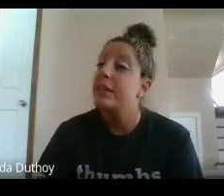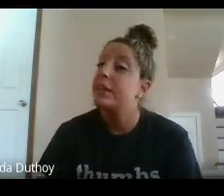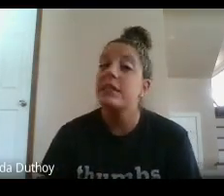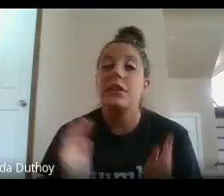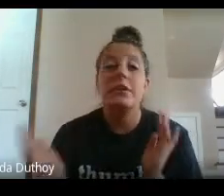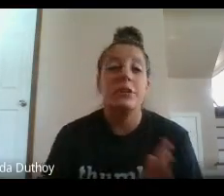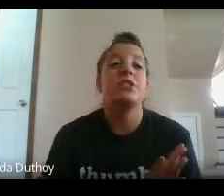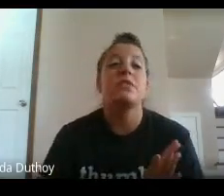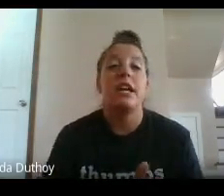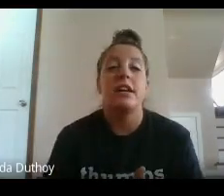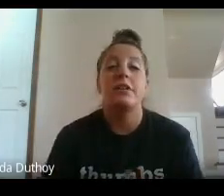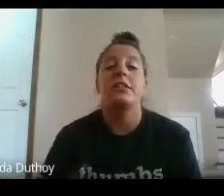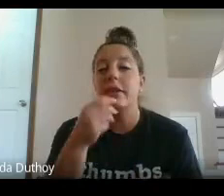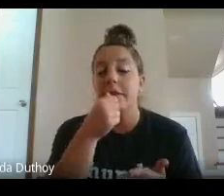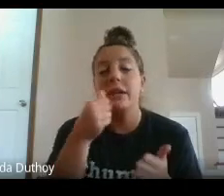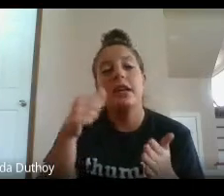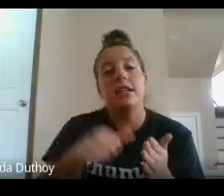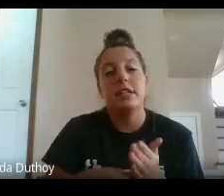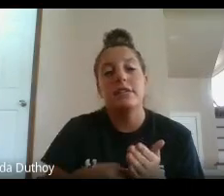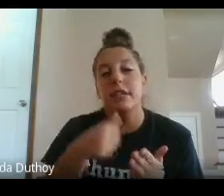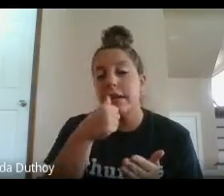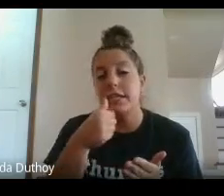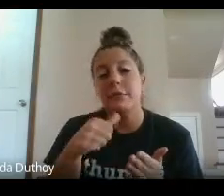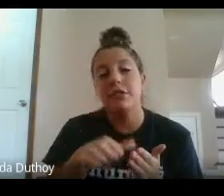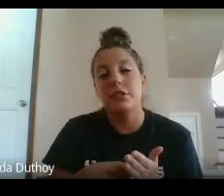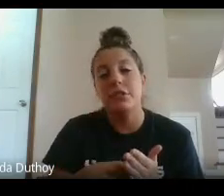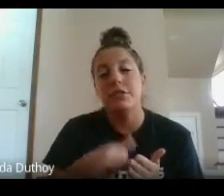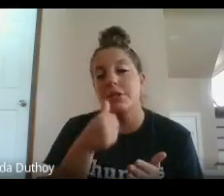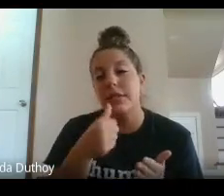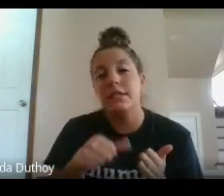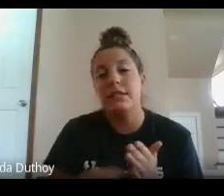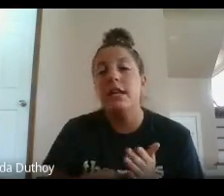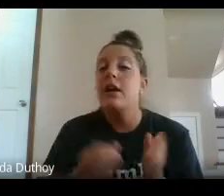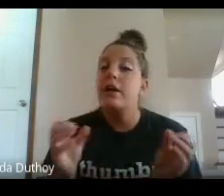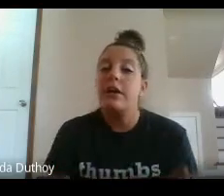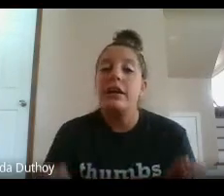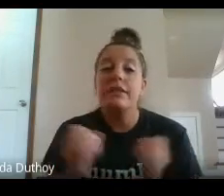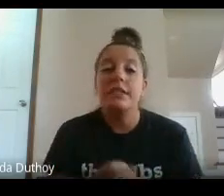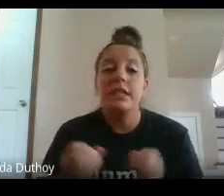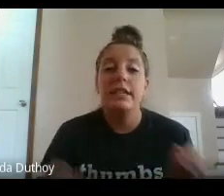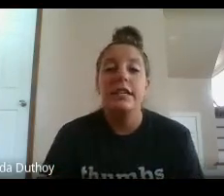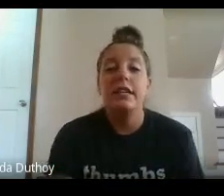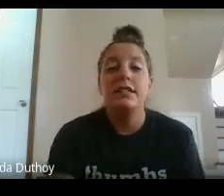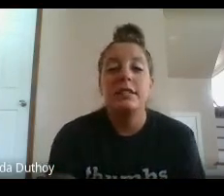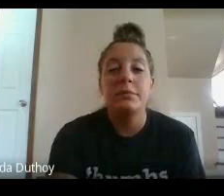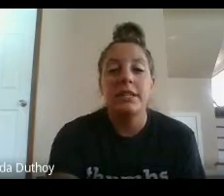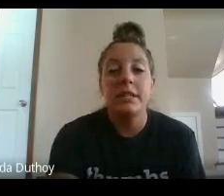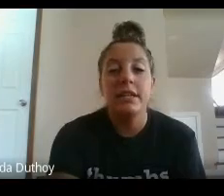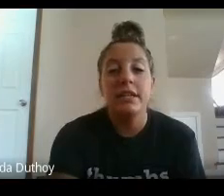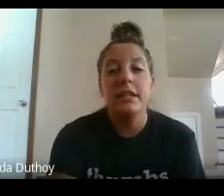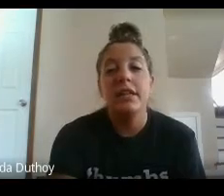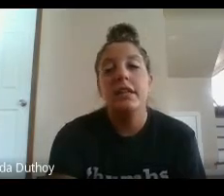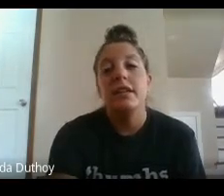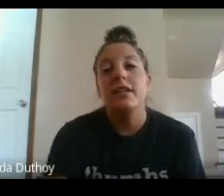So this can go in a bunch of different categories, right? It's definitely asymmetrical if you do this. Office here is going to